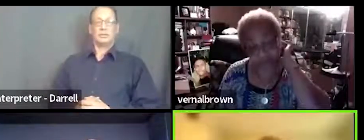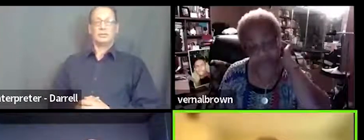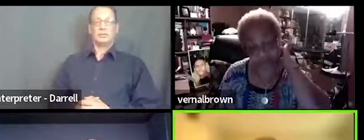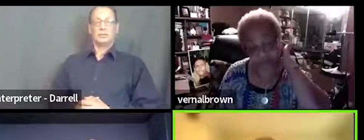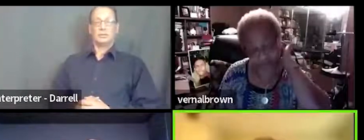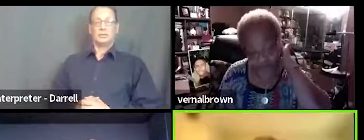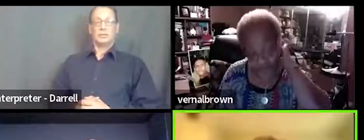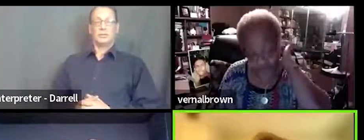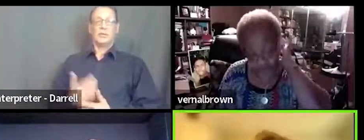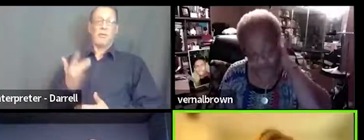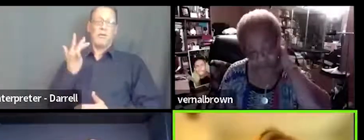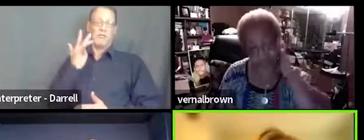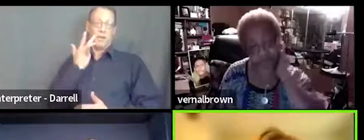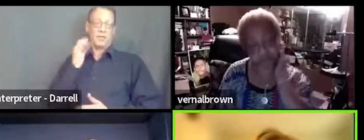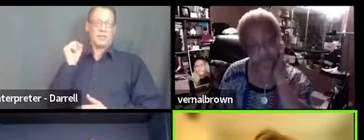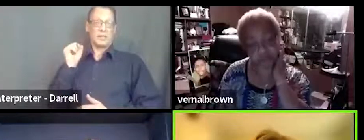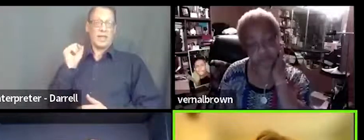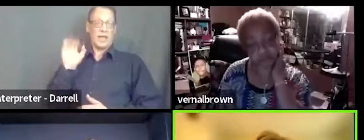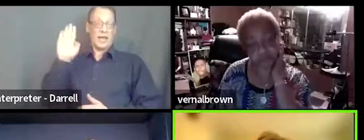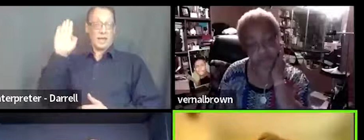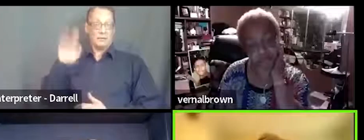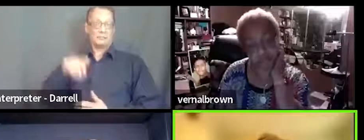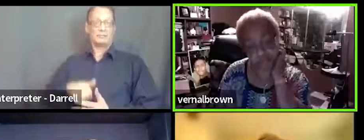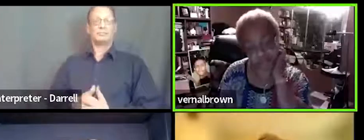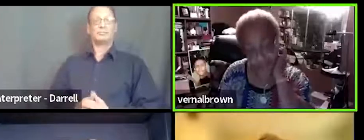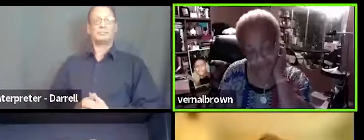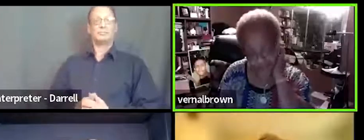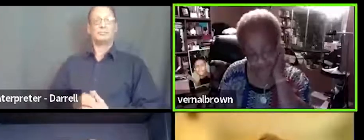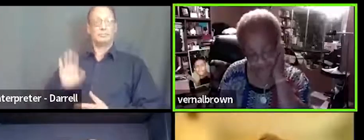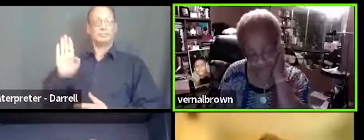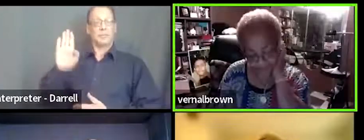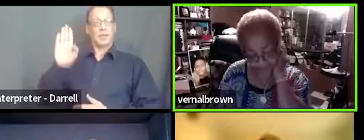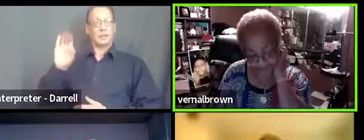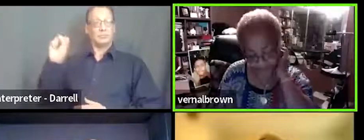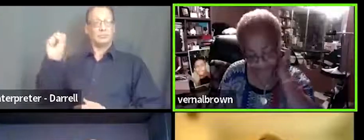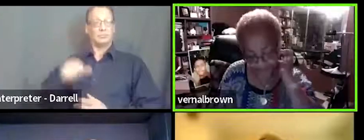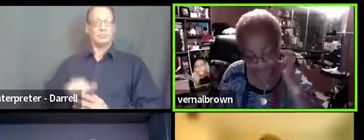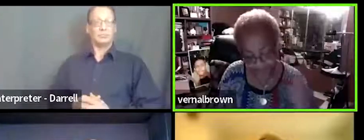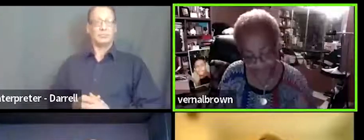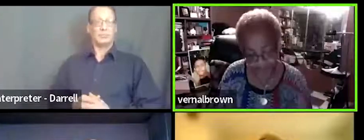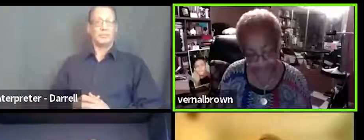All those in favor, please signify by saying aye. Aye. Aye.